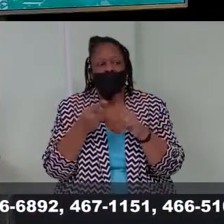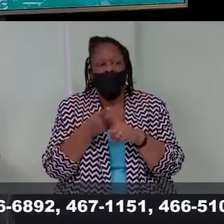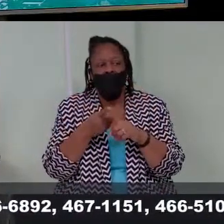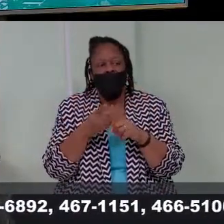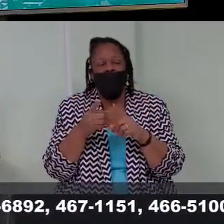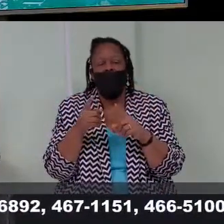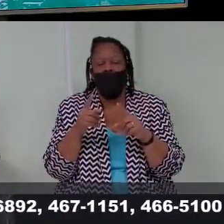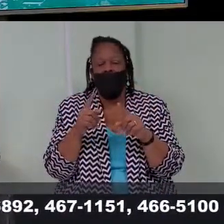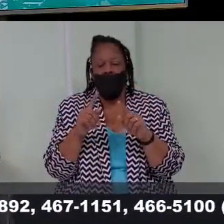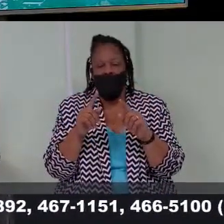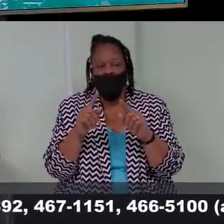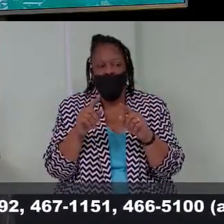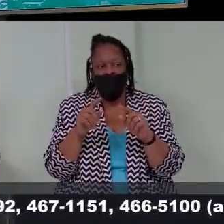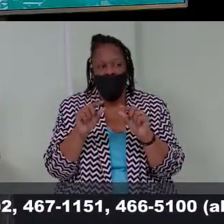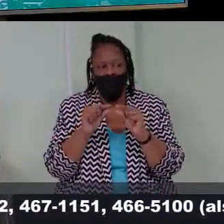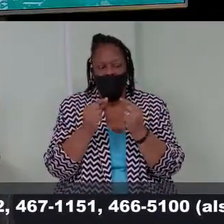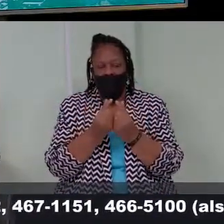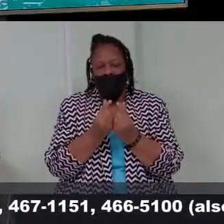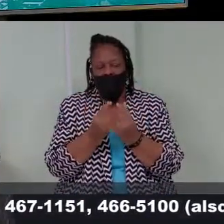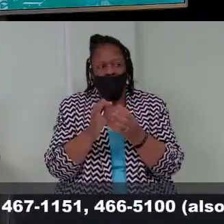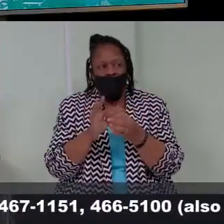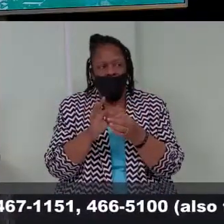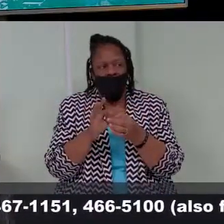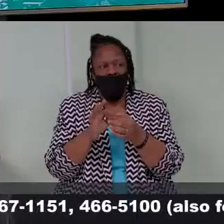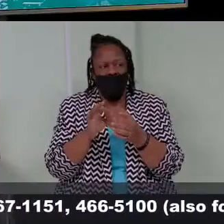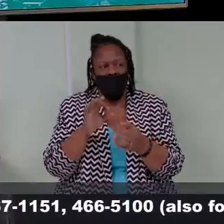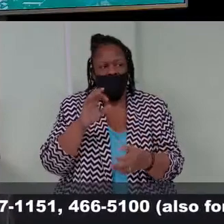Caribbean Lottery, for your donation.